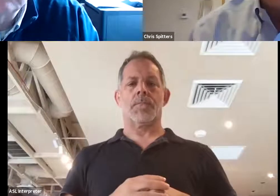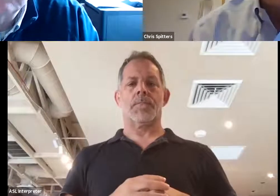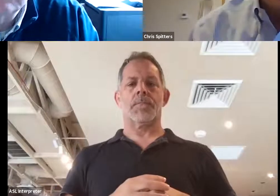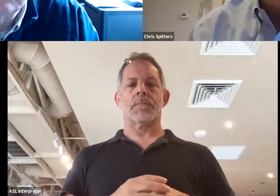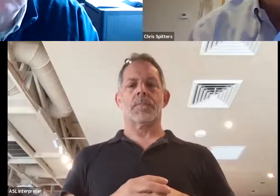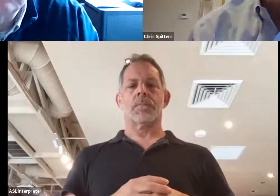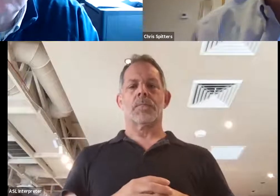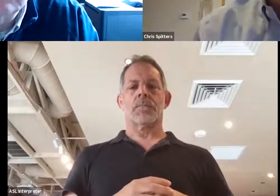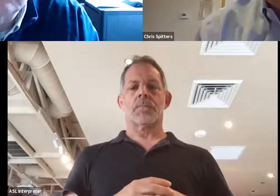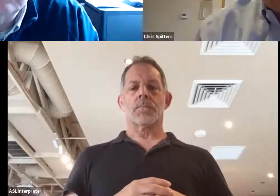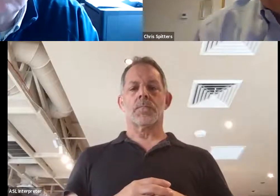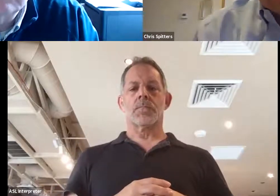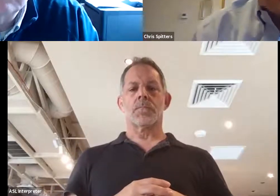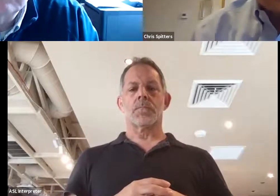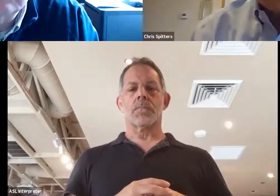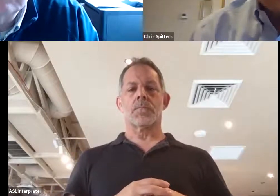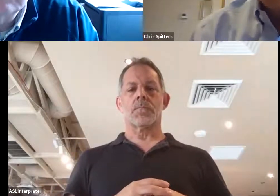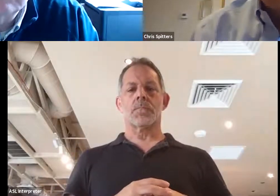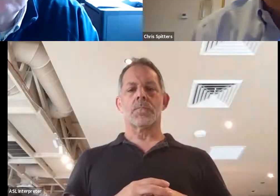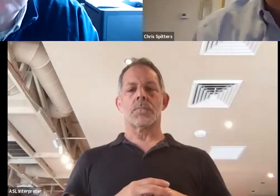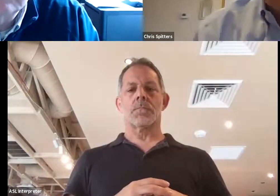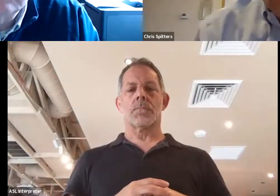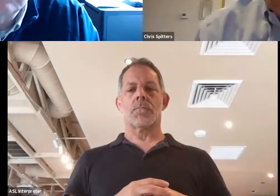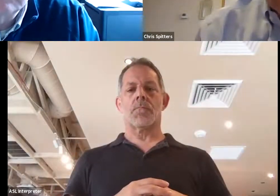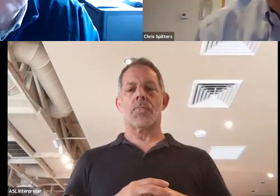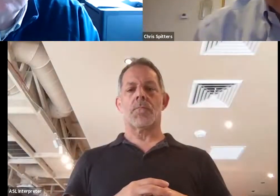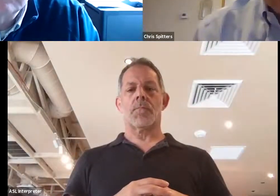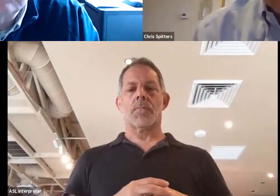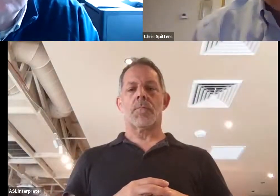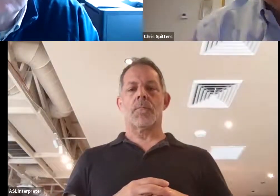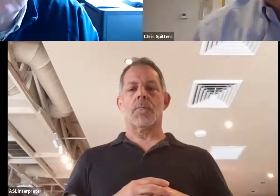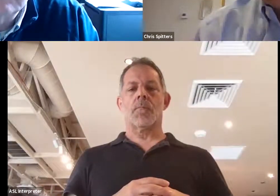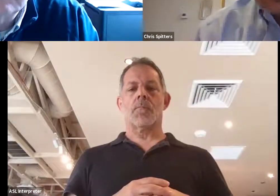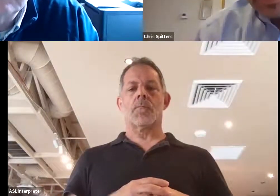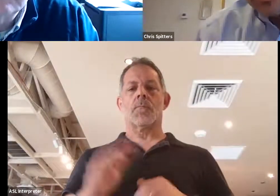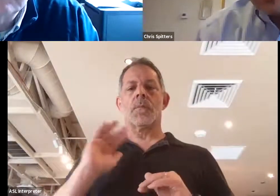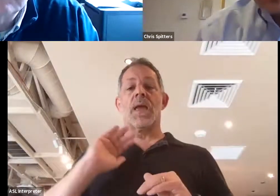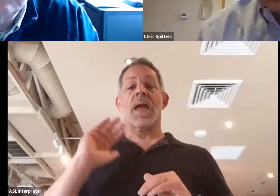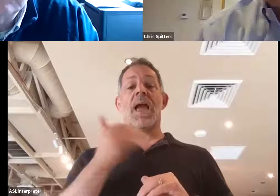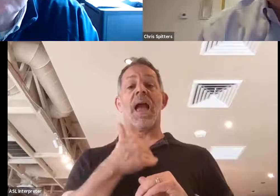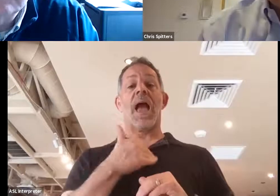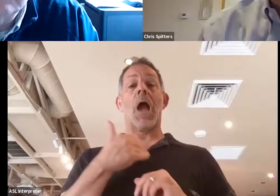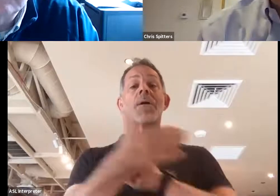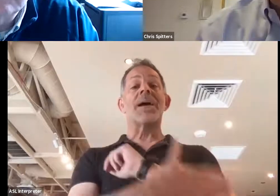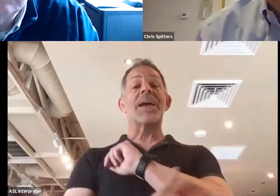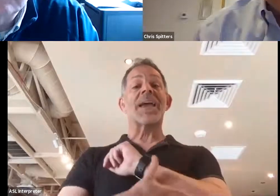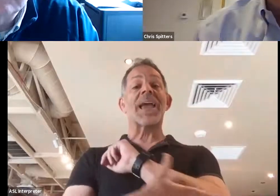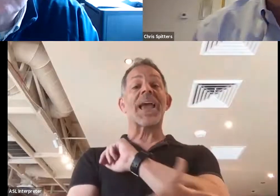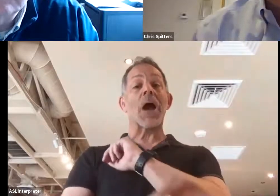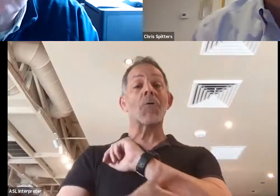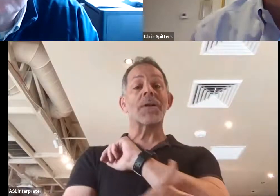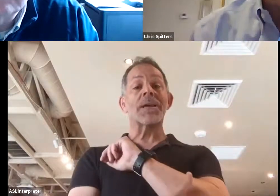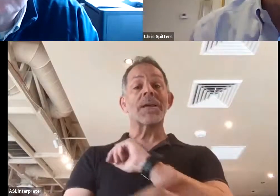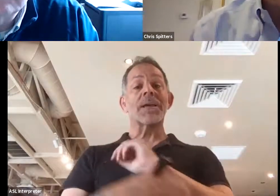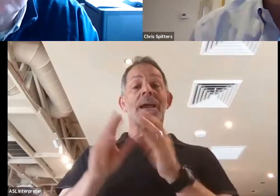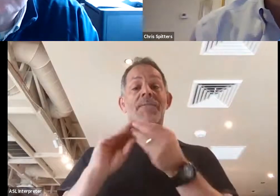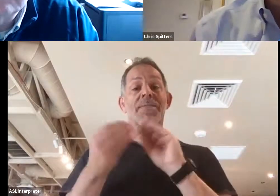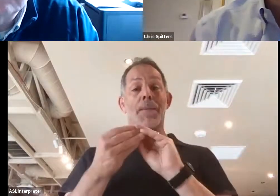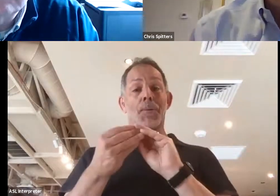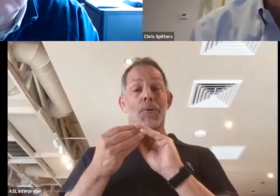related to COVID. Then it came down into the low teens as the second wave bottomed out.